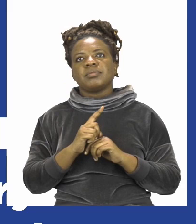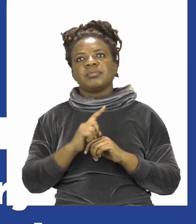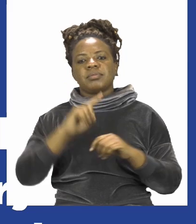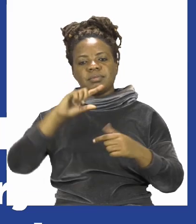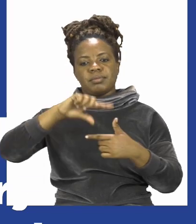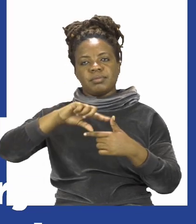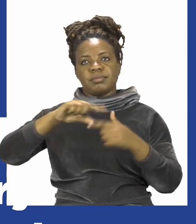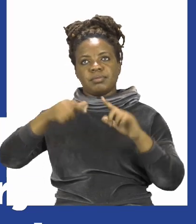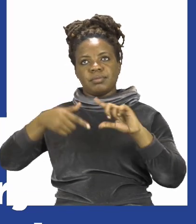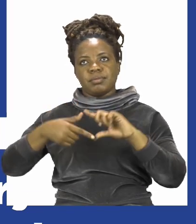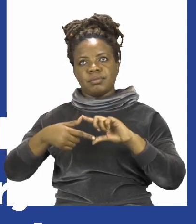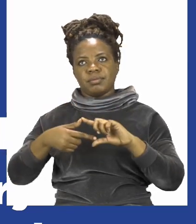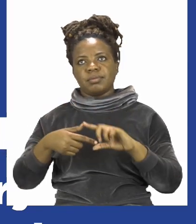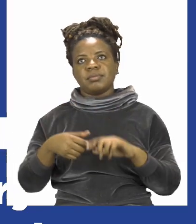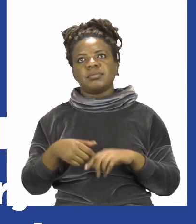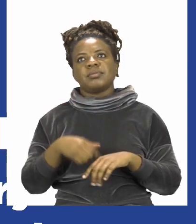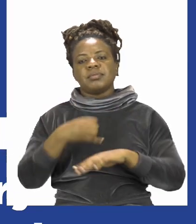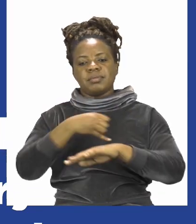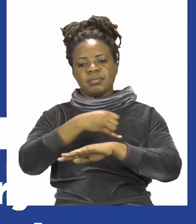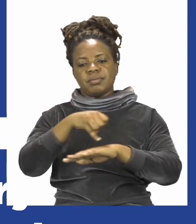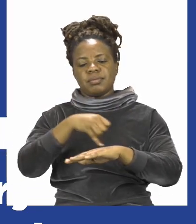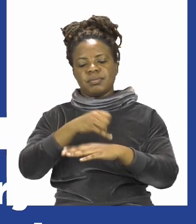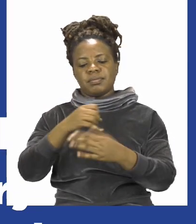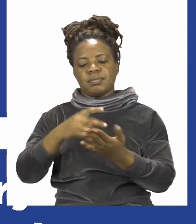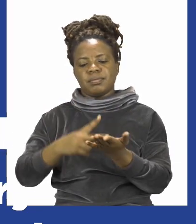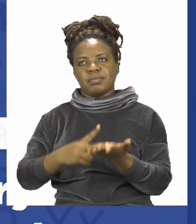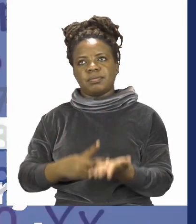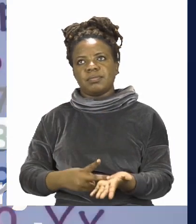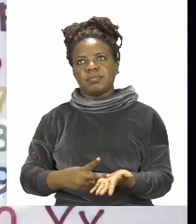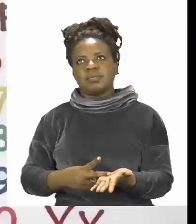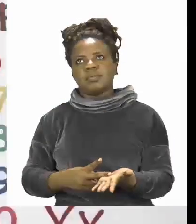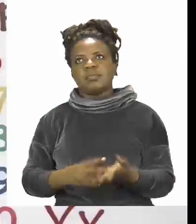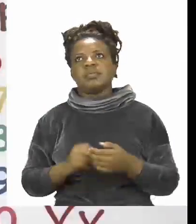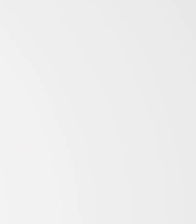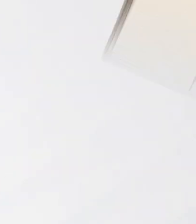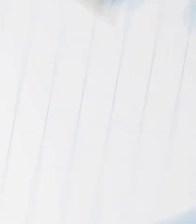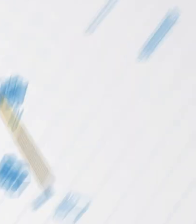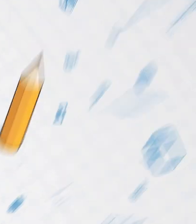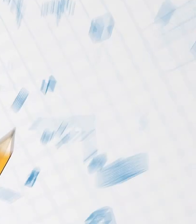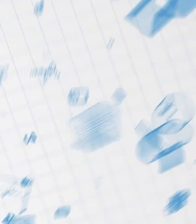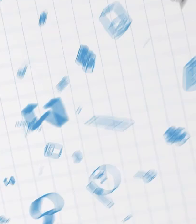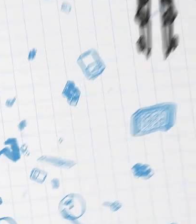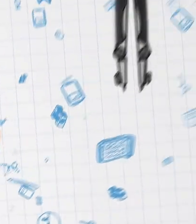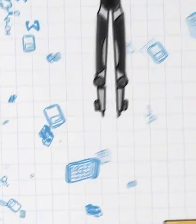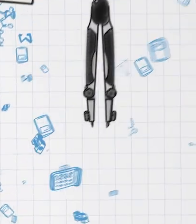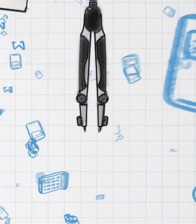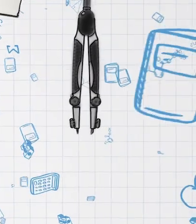doing geometry and place value.